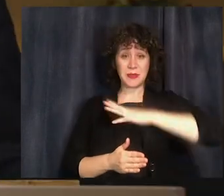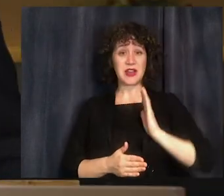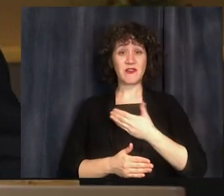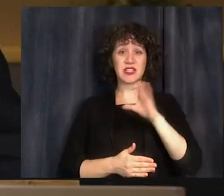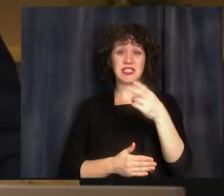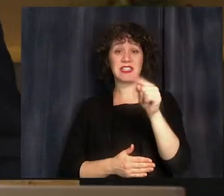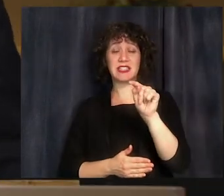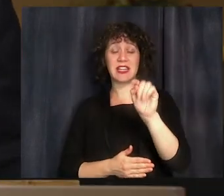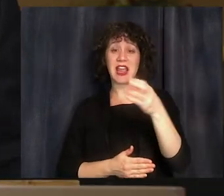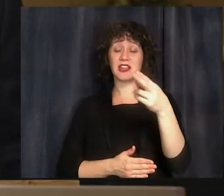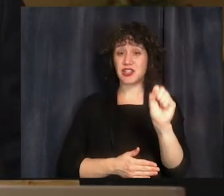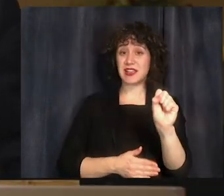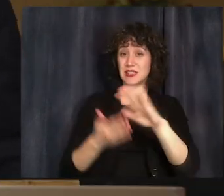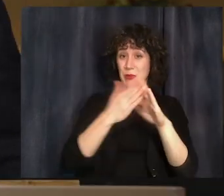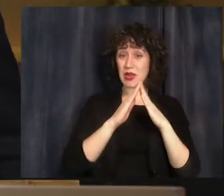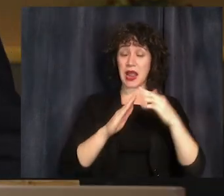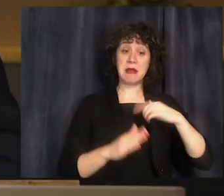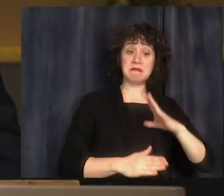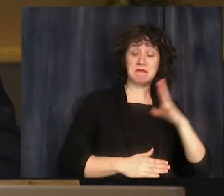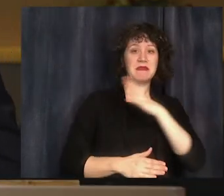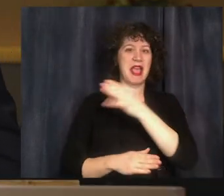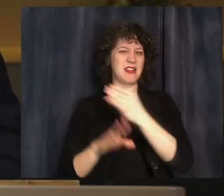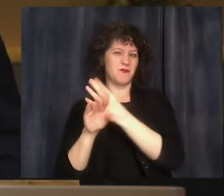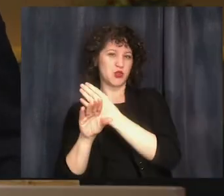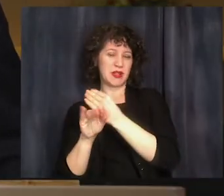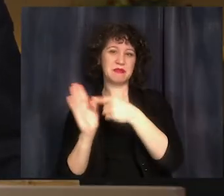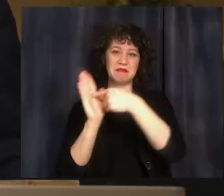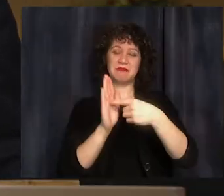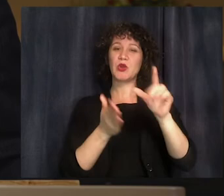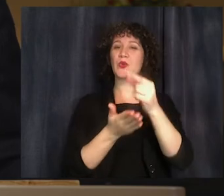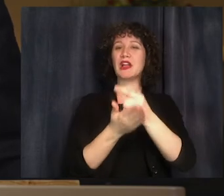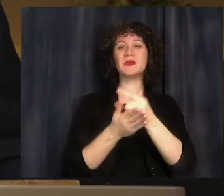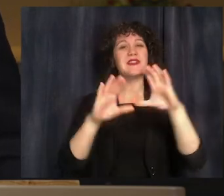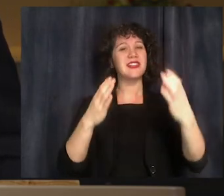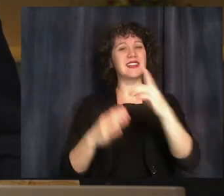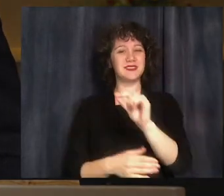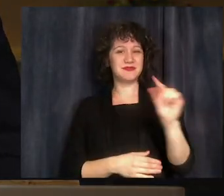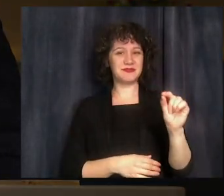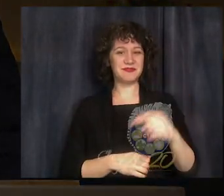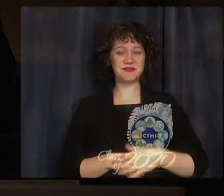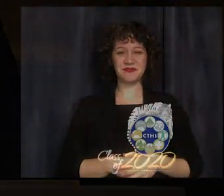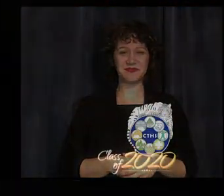community, I formally, yet virtually, present to you the graduating class of 2020.